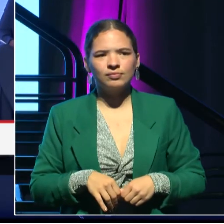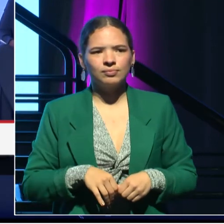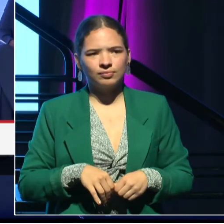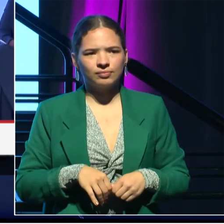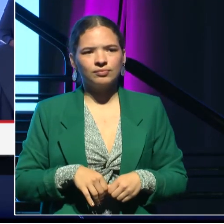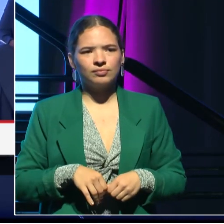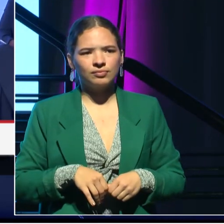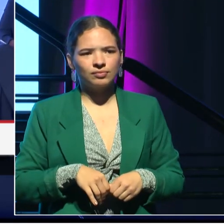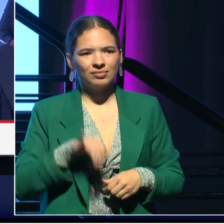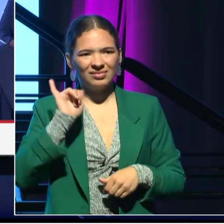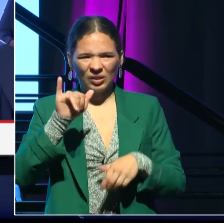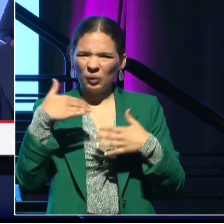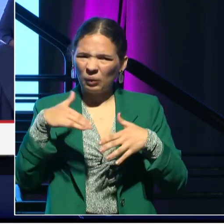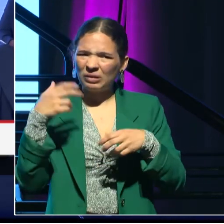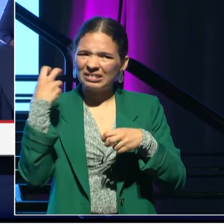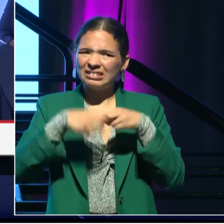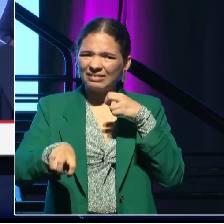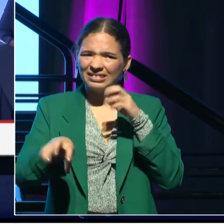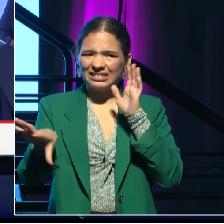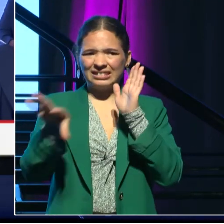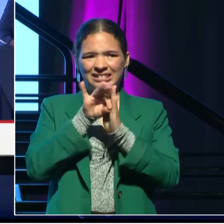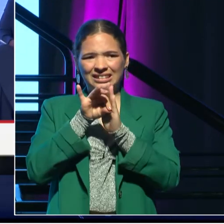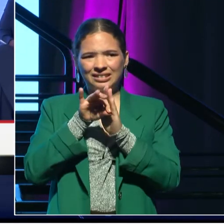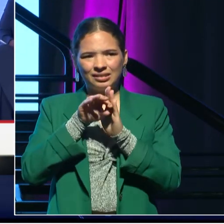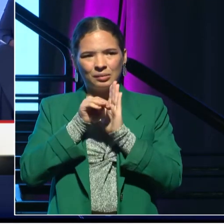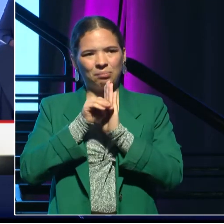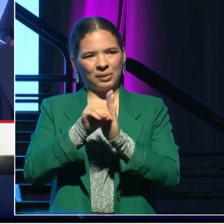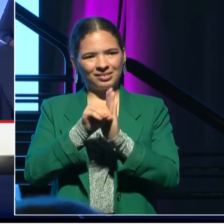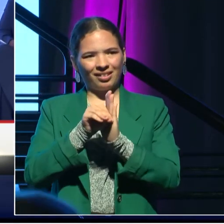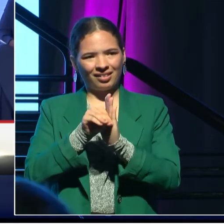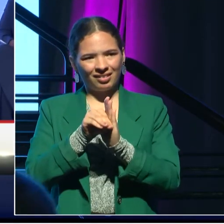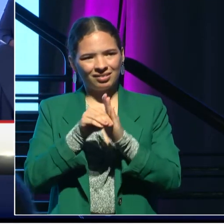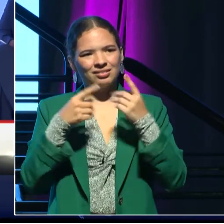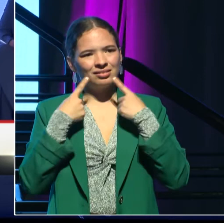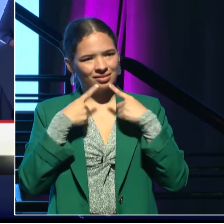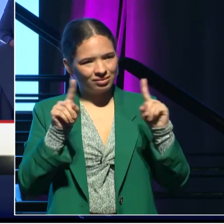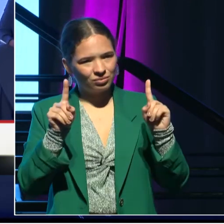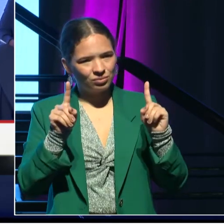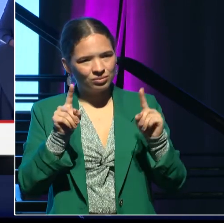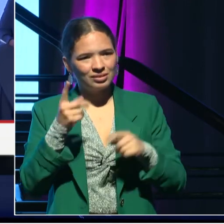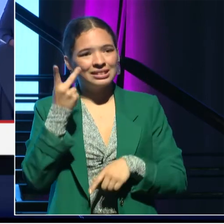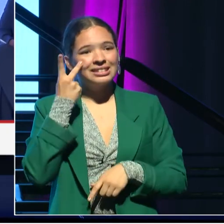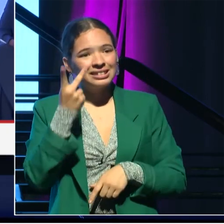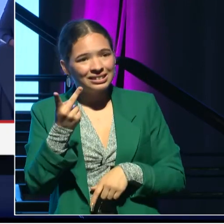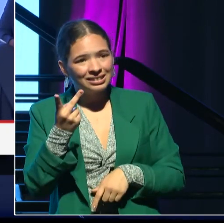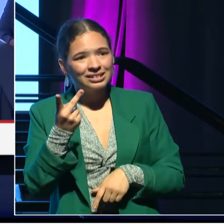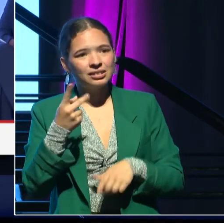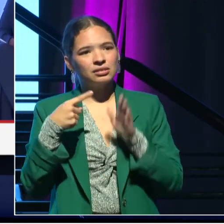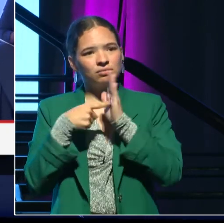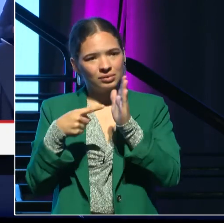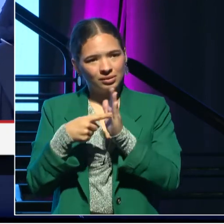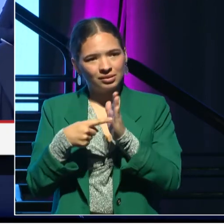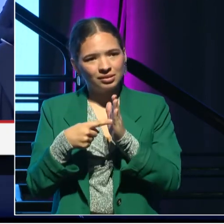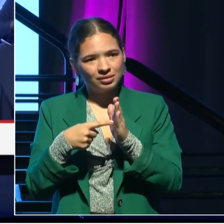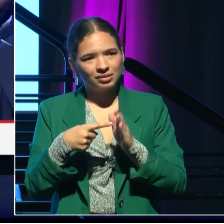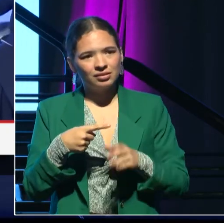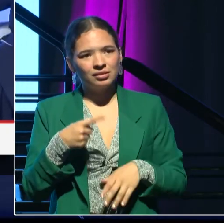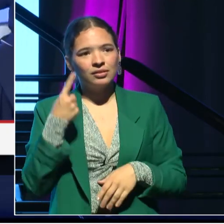by, but we have to make those models of success more attainable for our communities. That is the